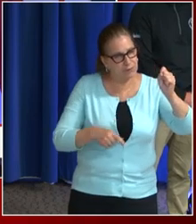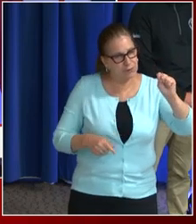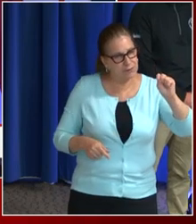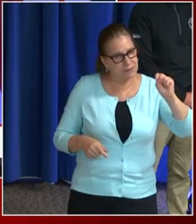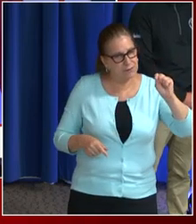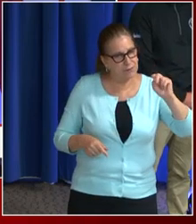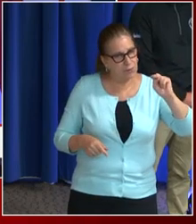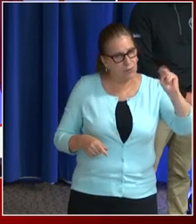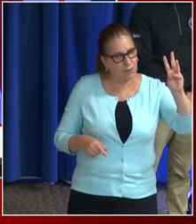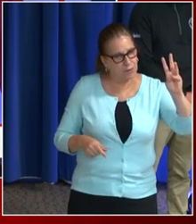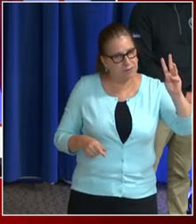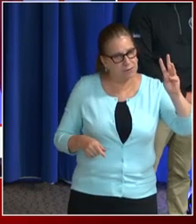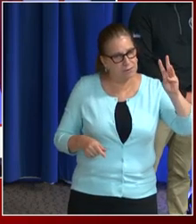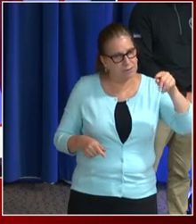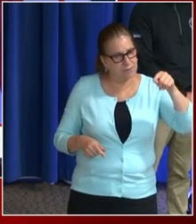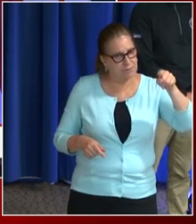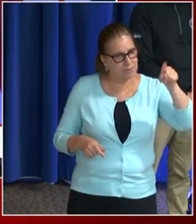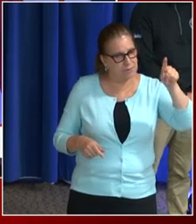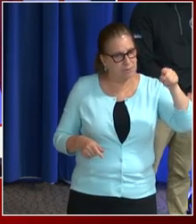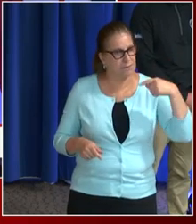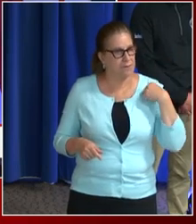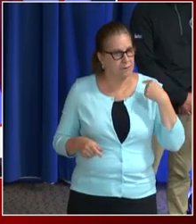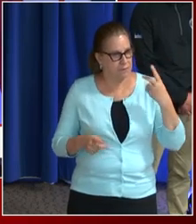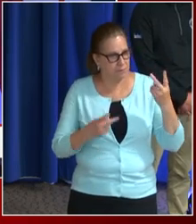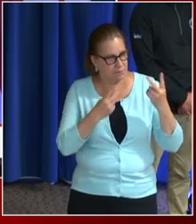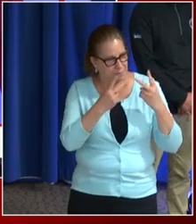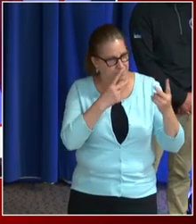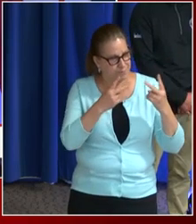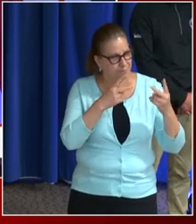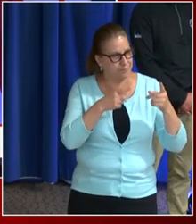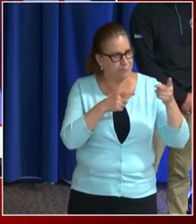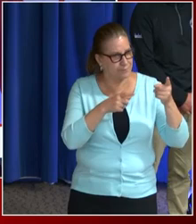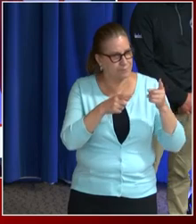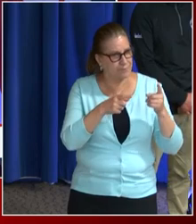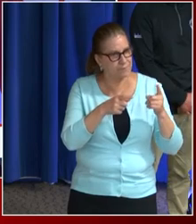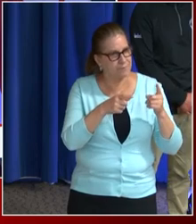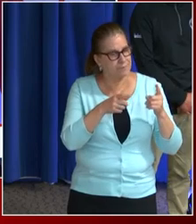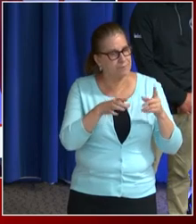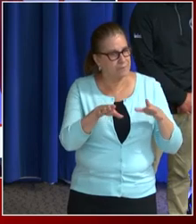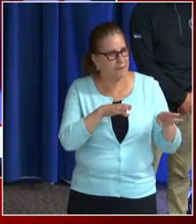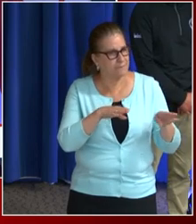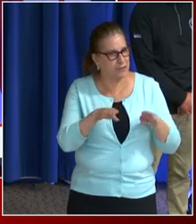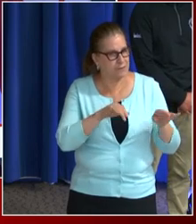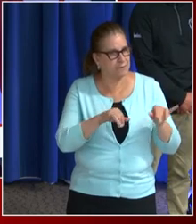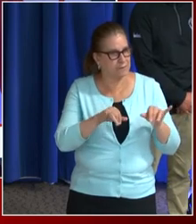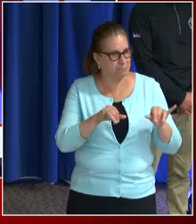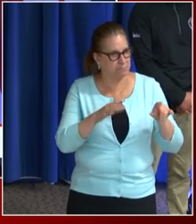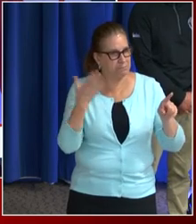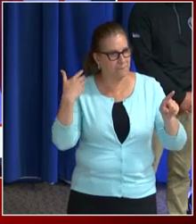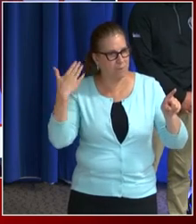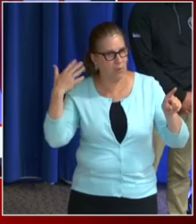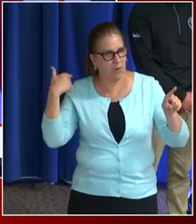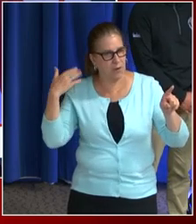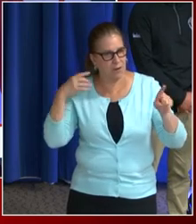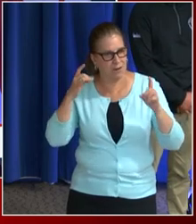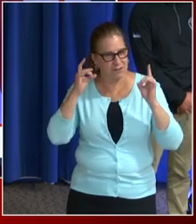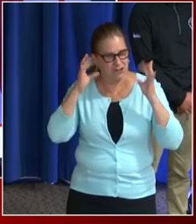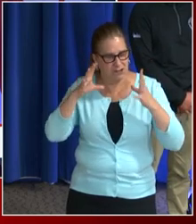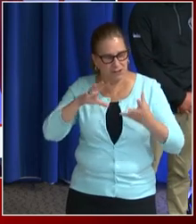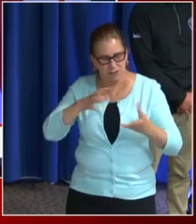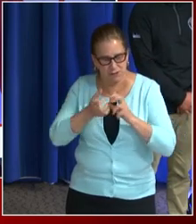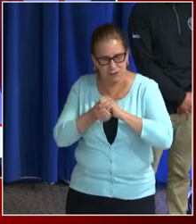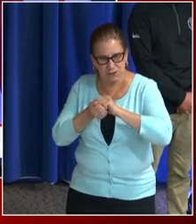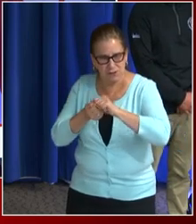that was consistent with the behavior that preceded the very violent activity that we had on the 2